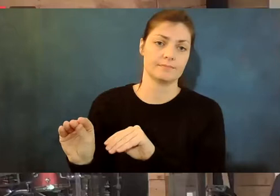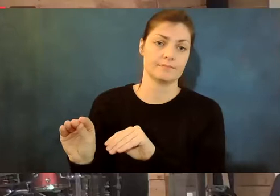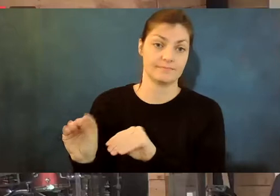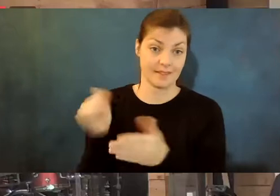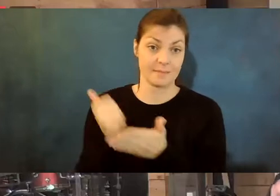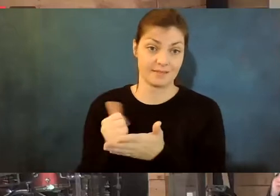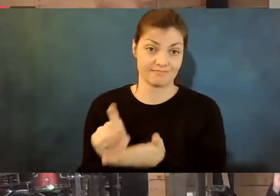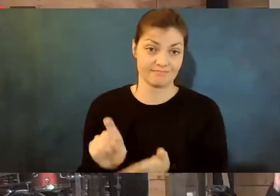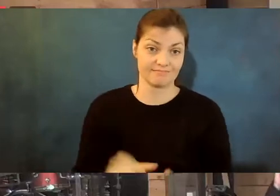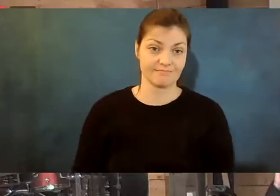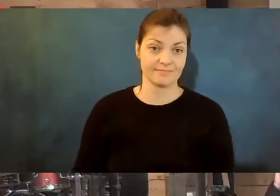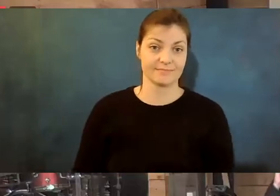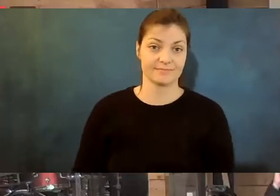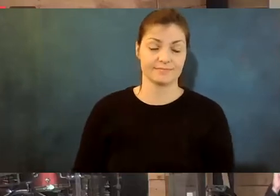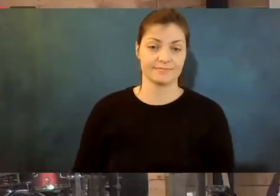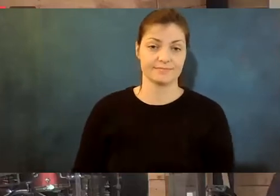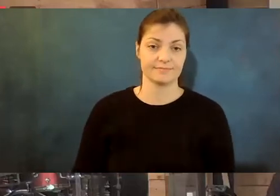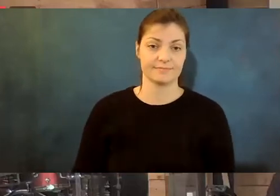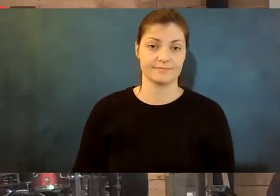Amen.